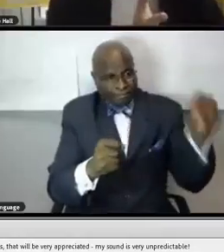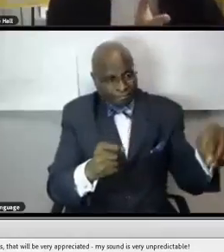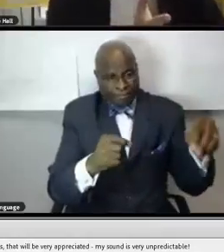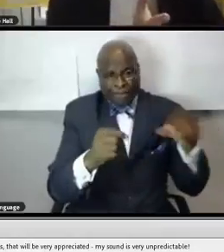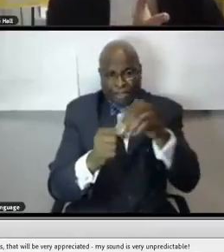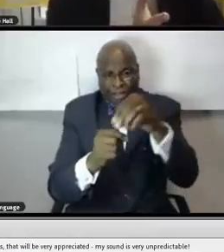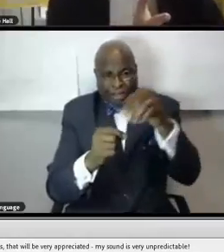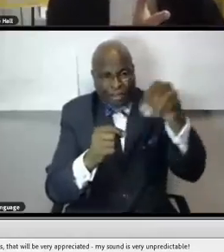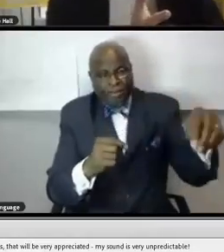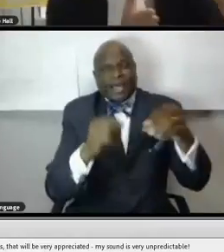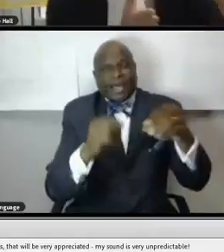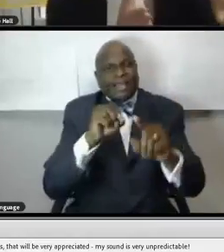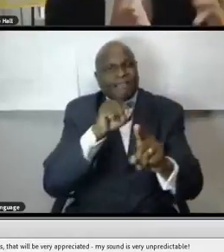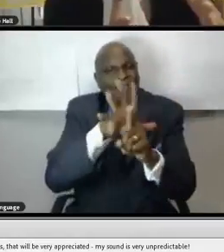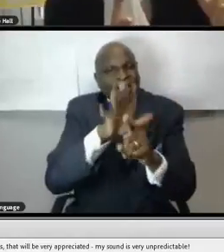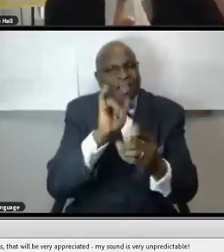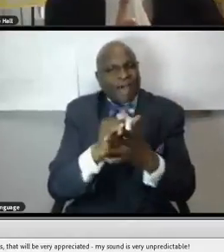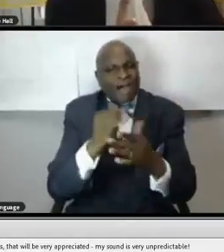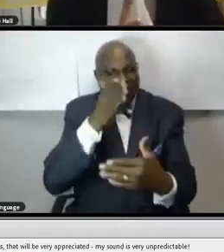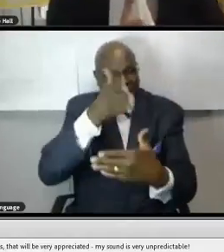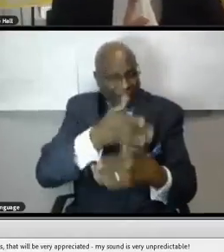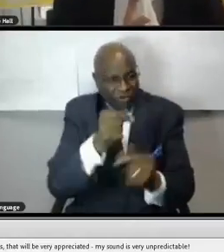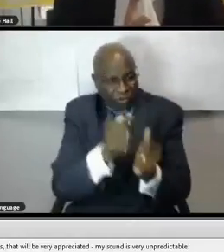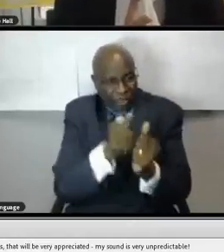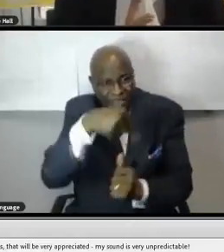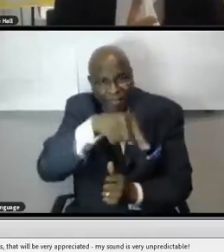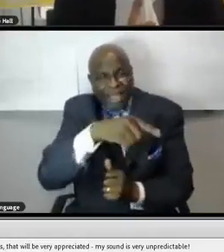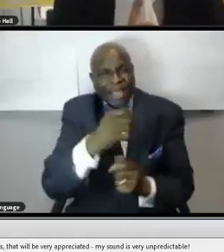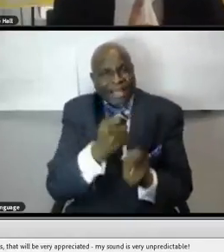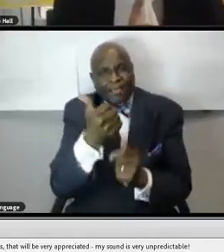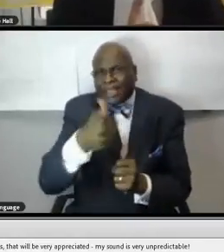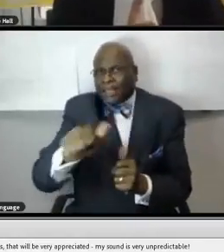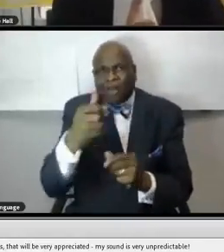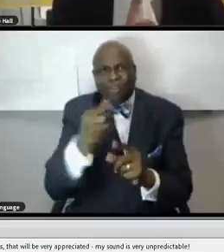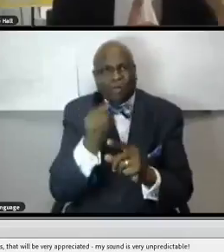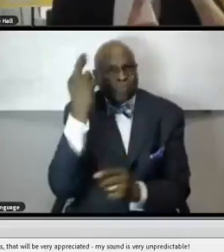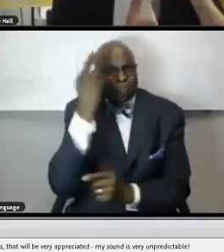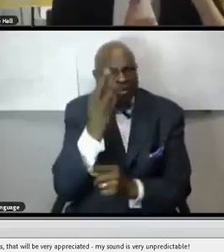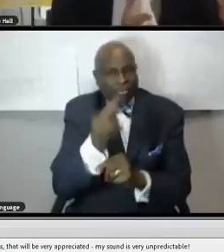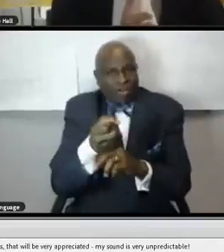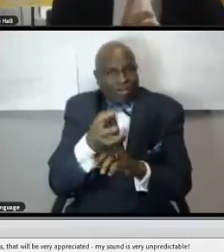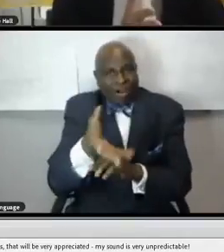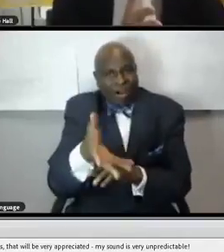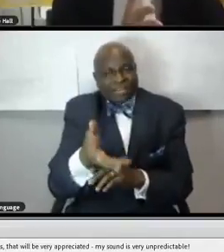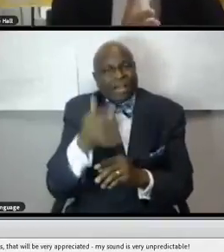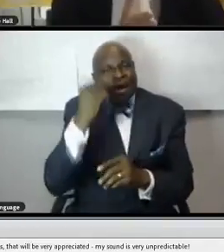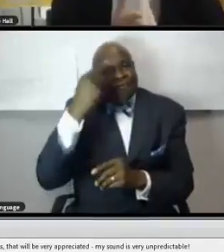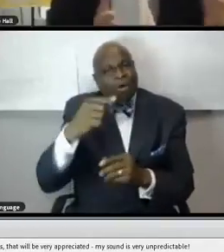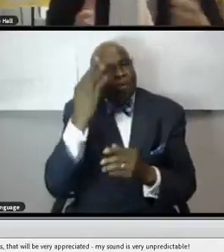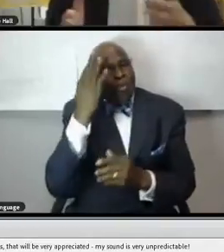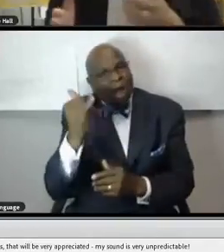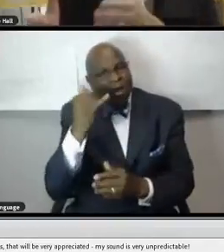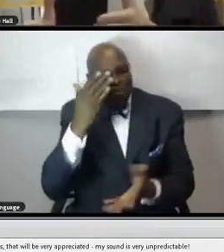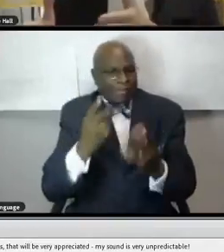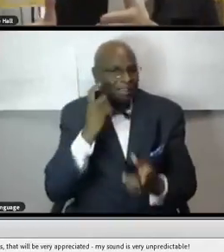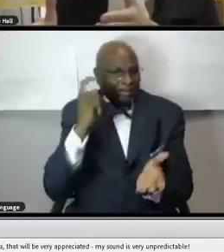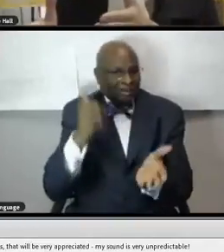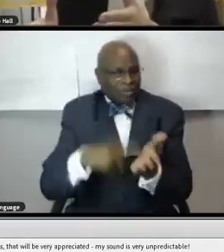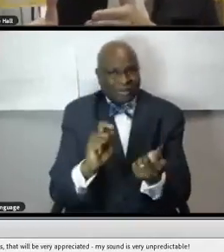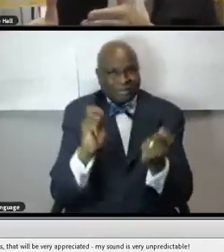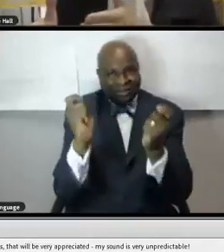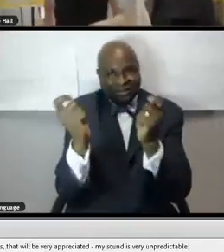effect of our intervention and can eliminate any other causes for why we might be seeing the